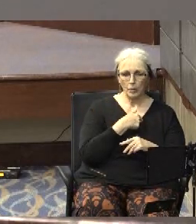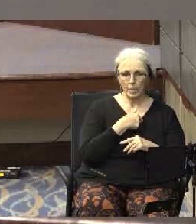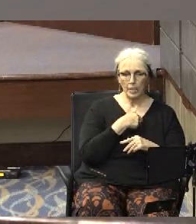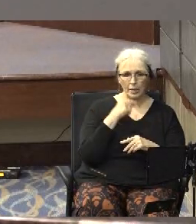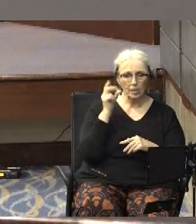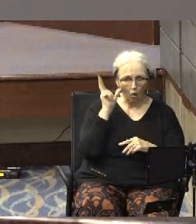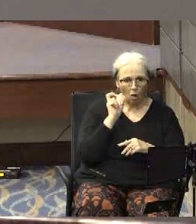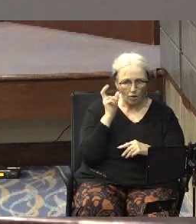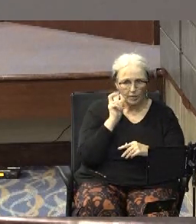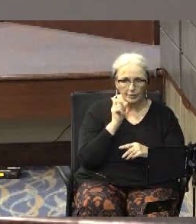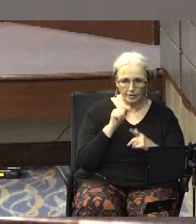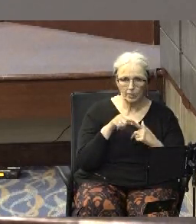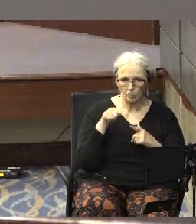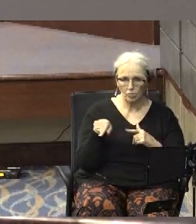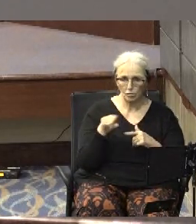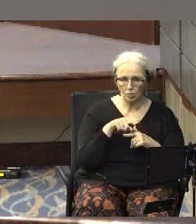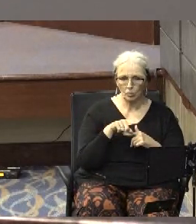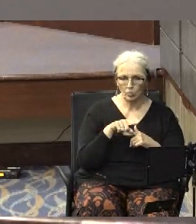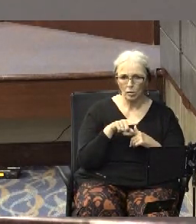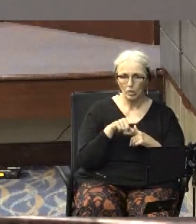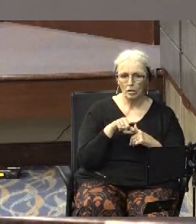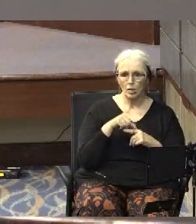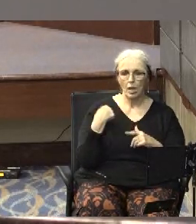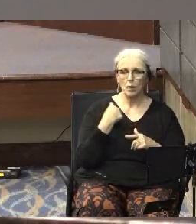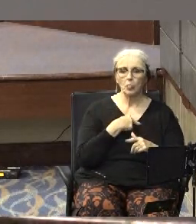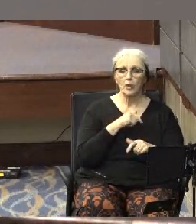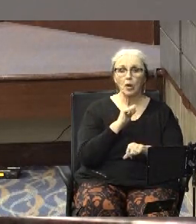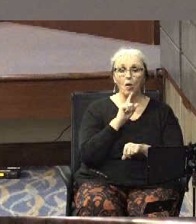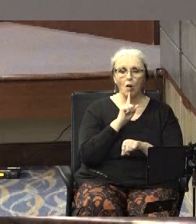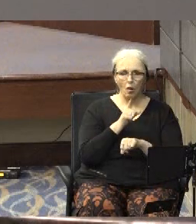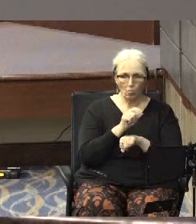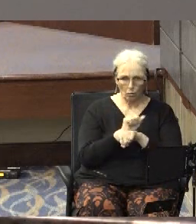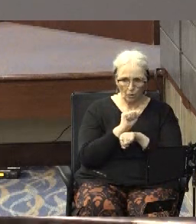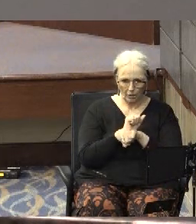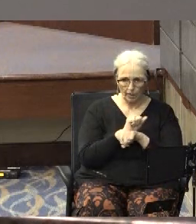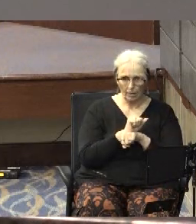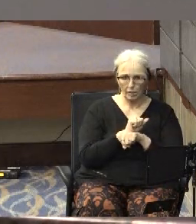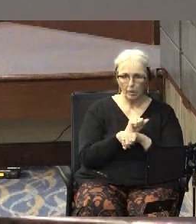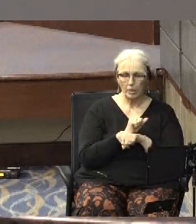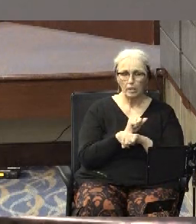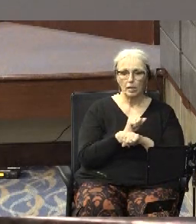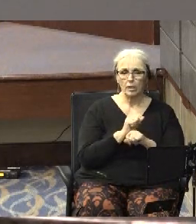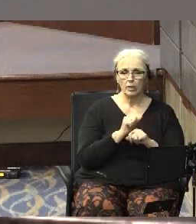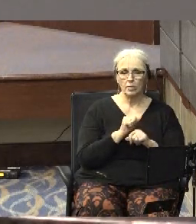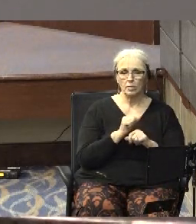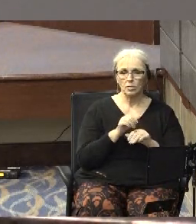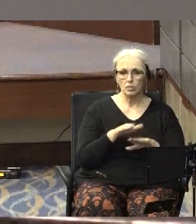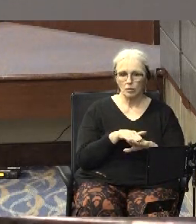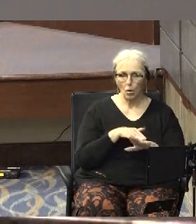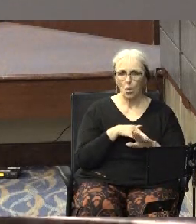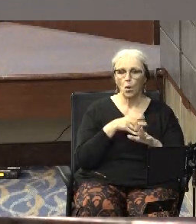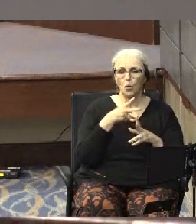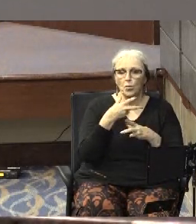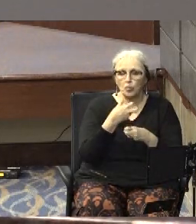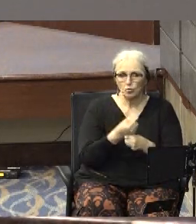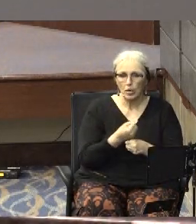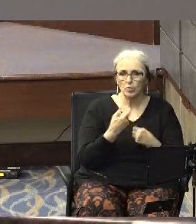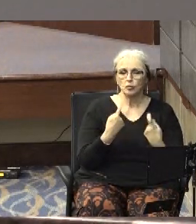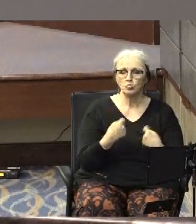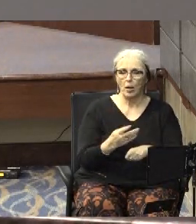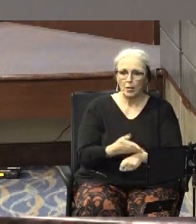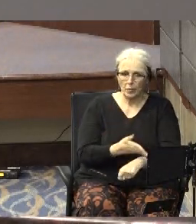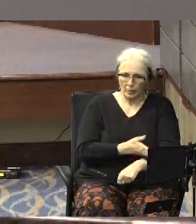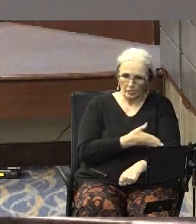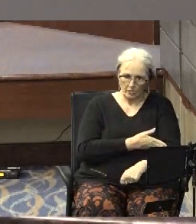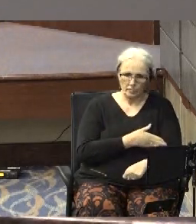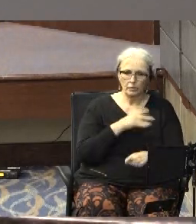you and, you know, are working and moving at the speed of trust in trying to do better for the sustainability